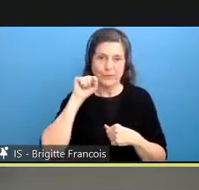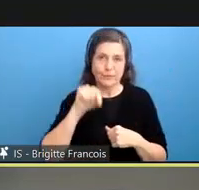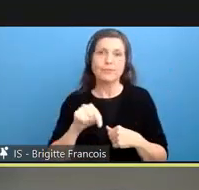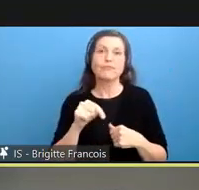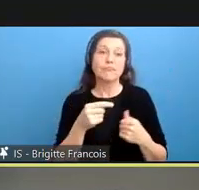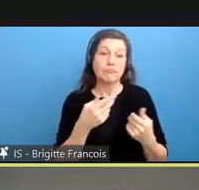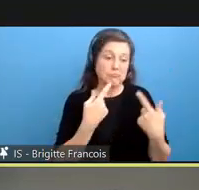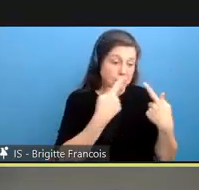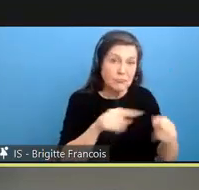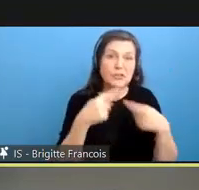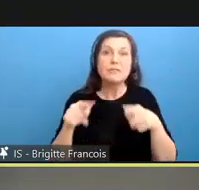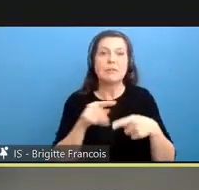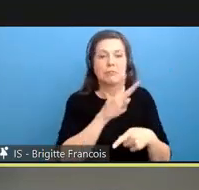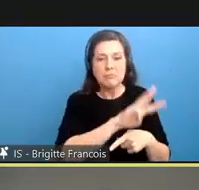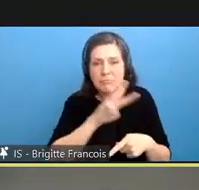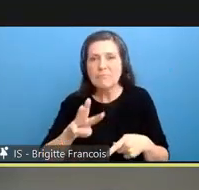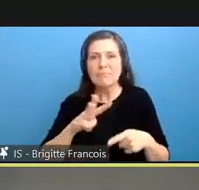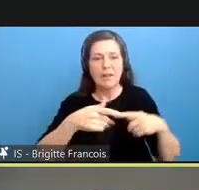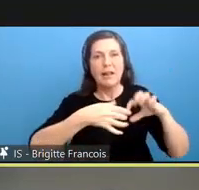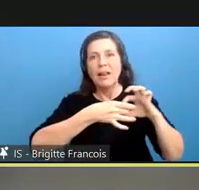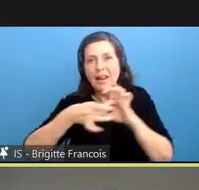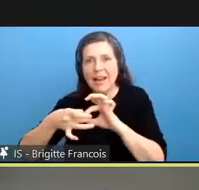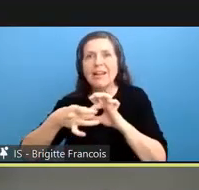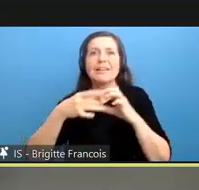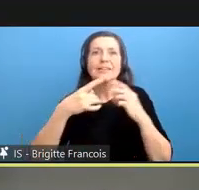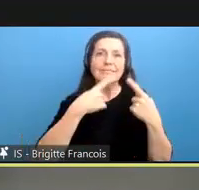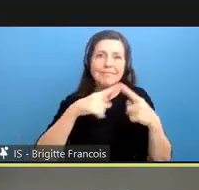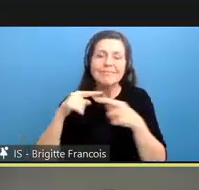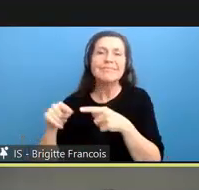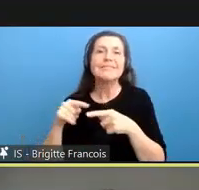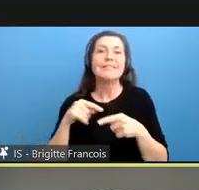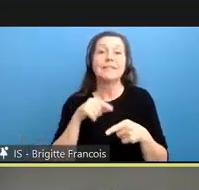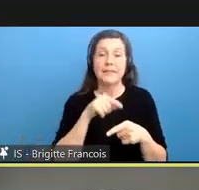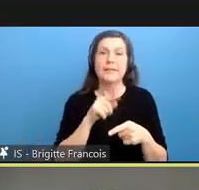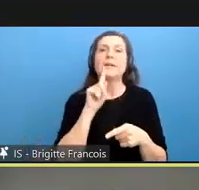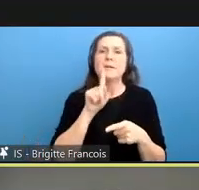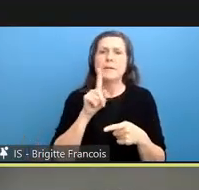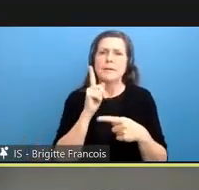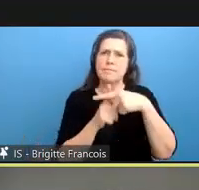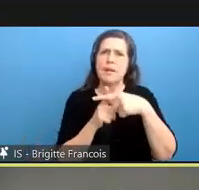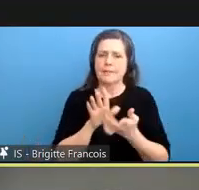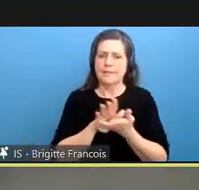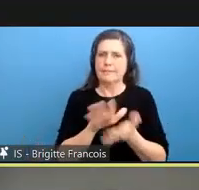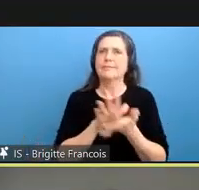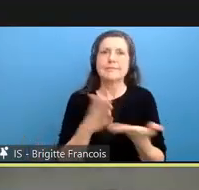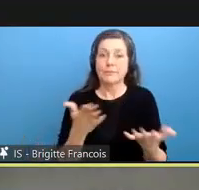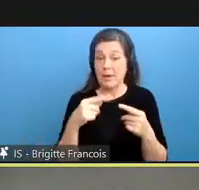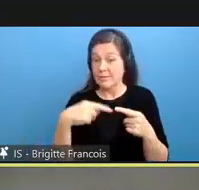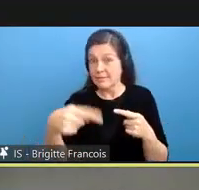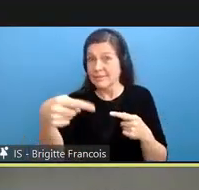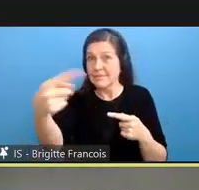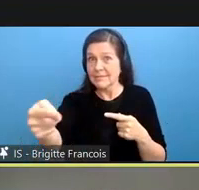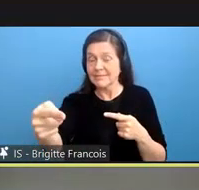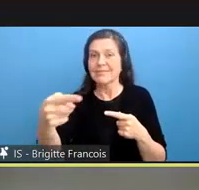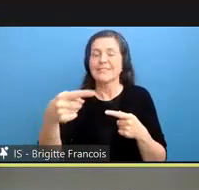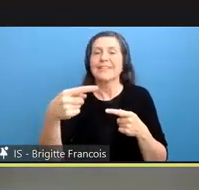resources, with links, and telling you about the next webinars, which I will just mention now,